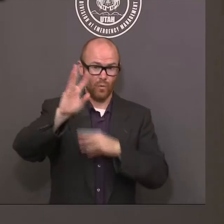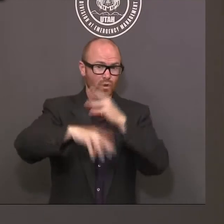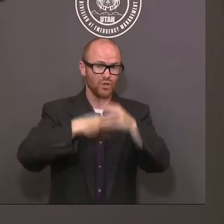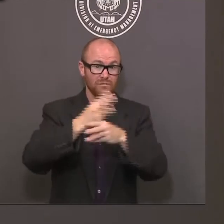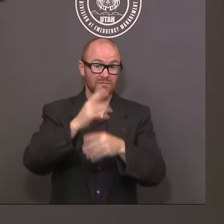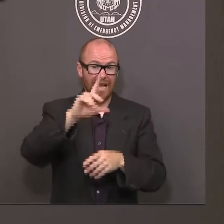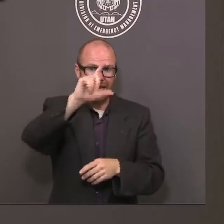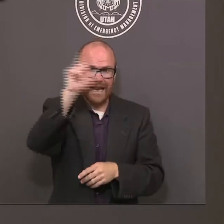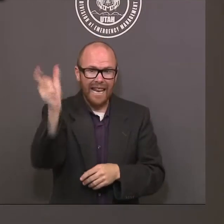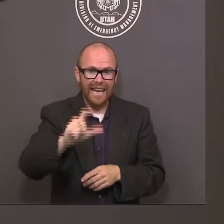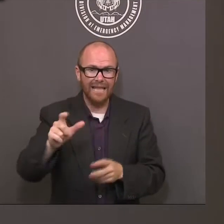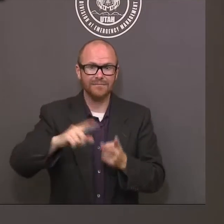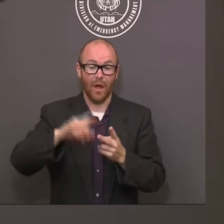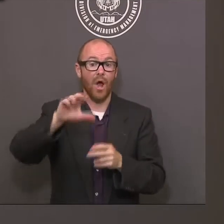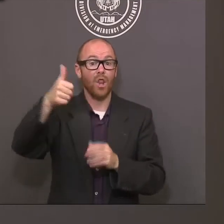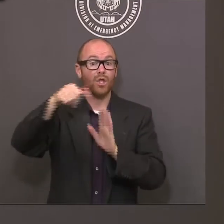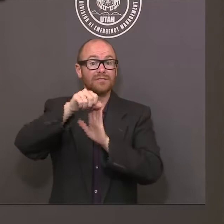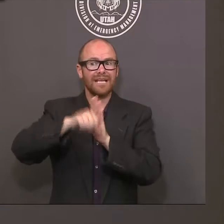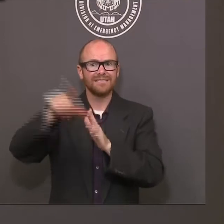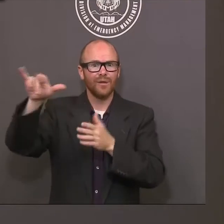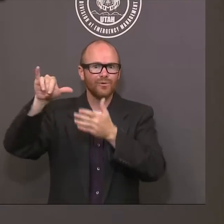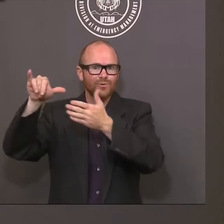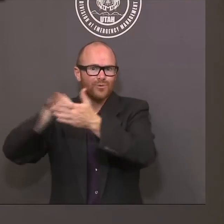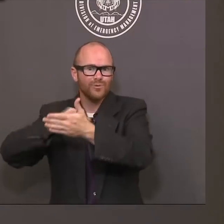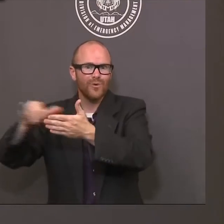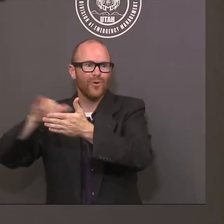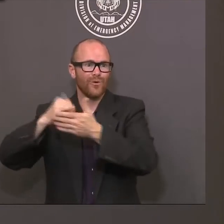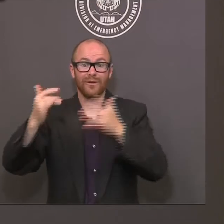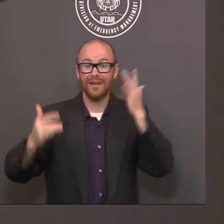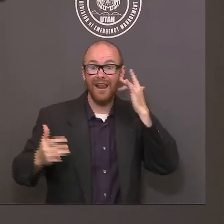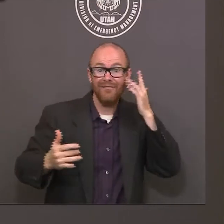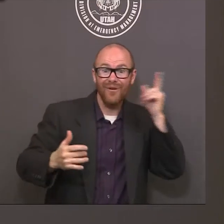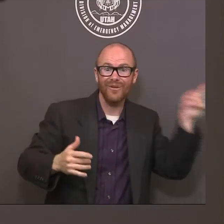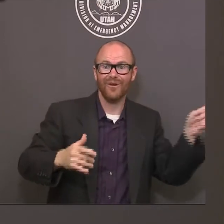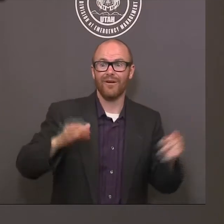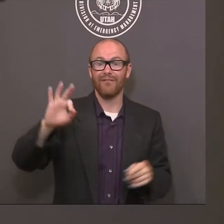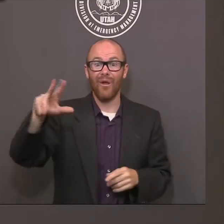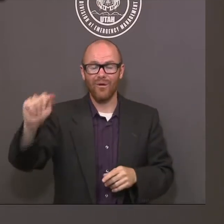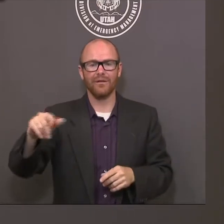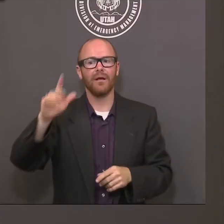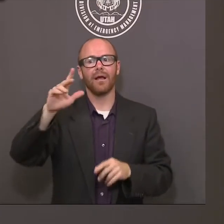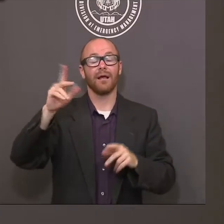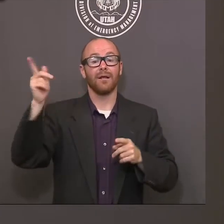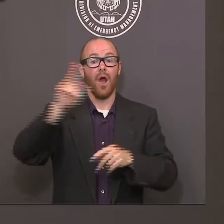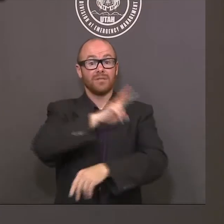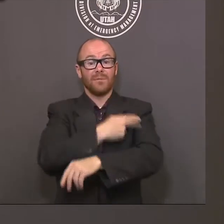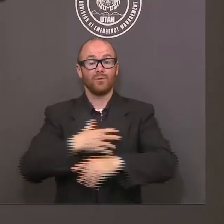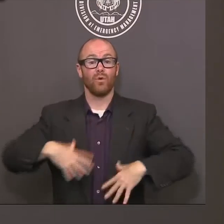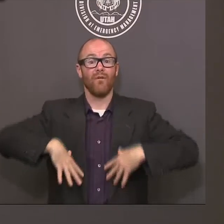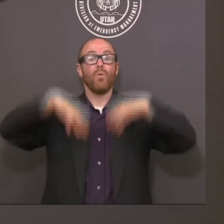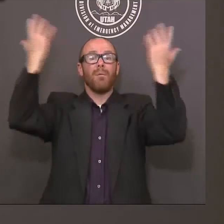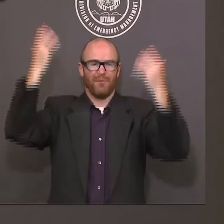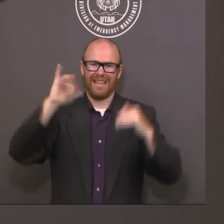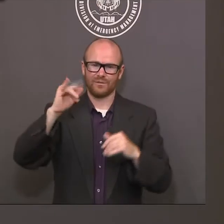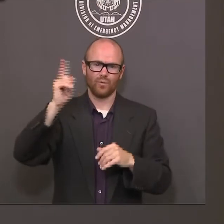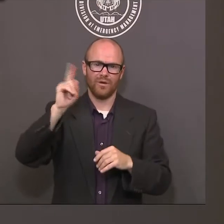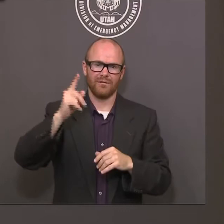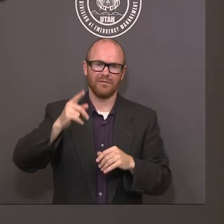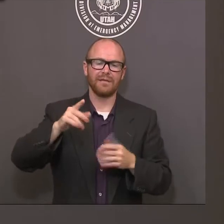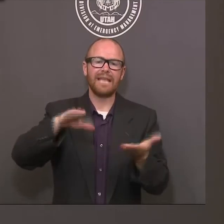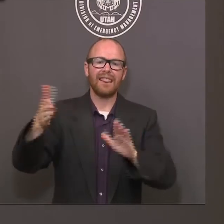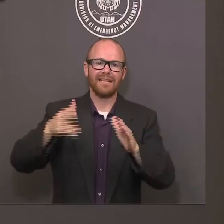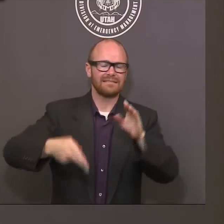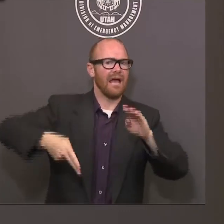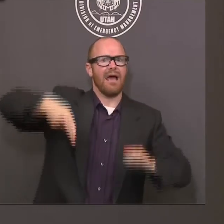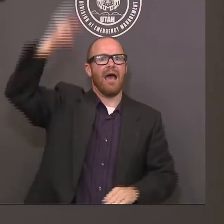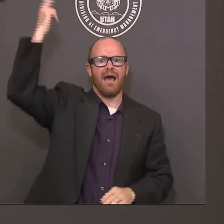states that when the healthcare system is overwhelmed, people suffer and many die. So the number